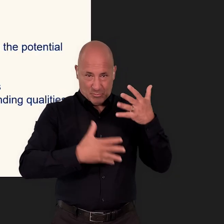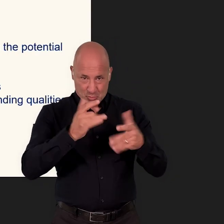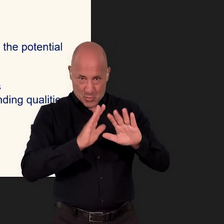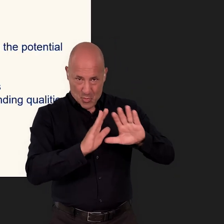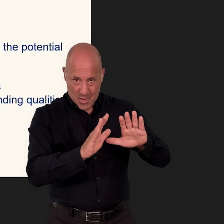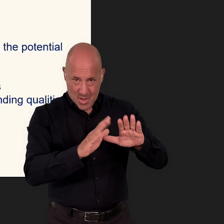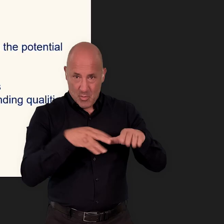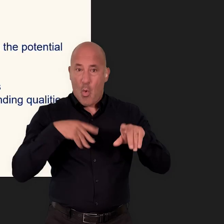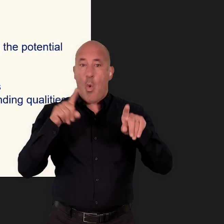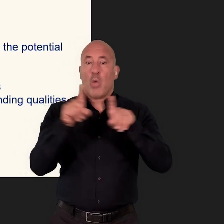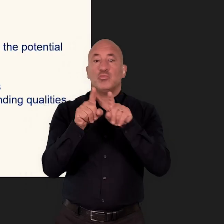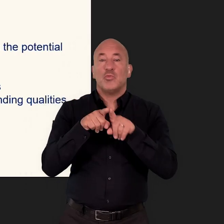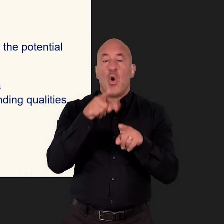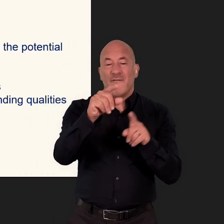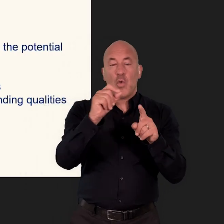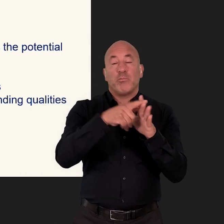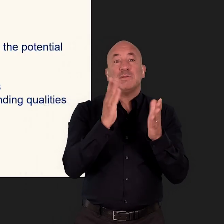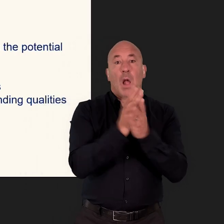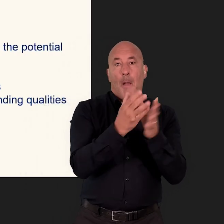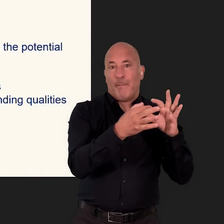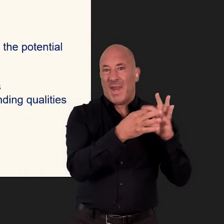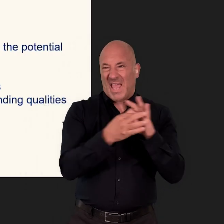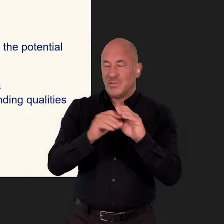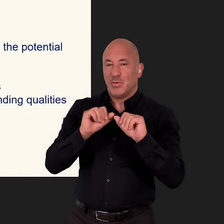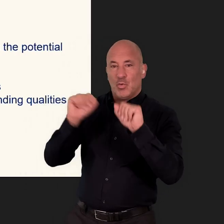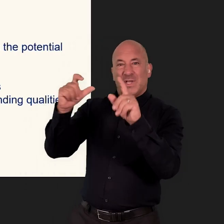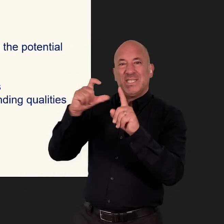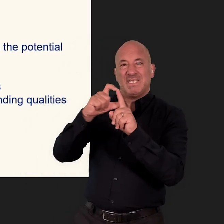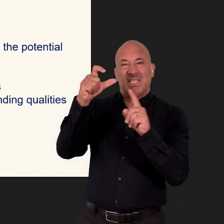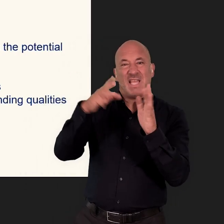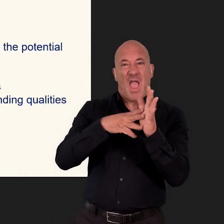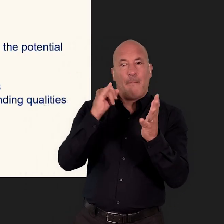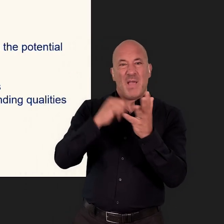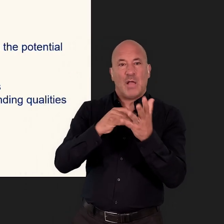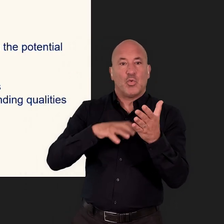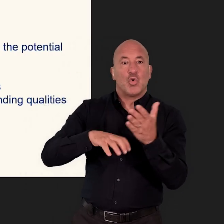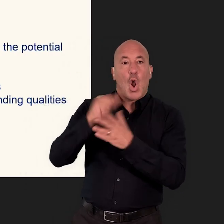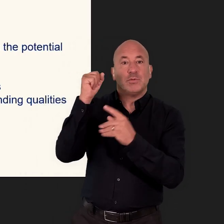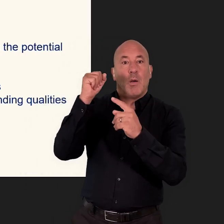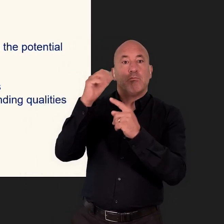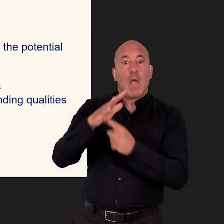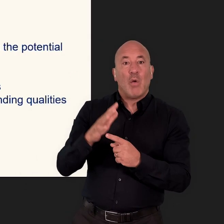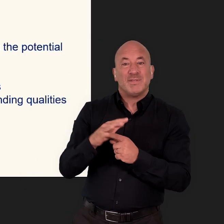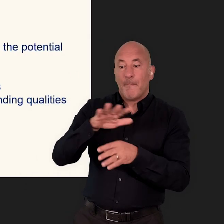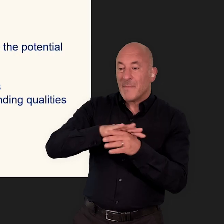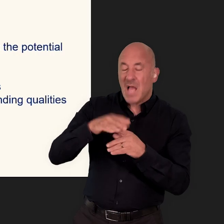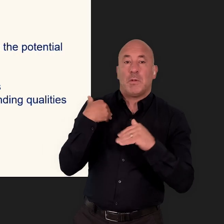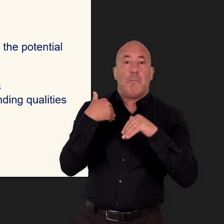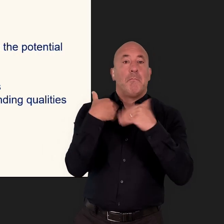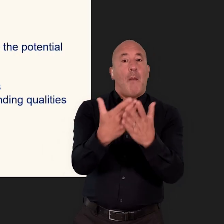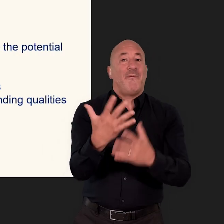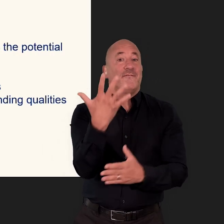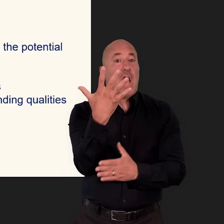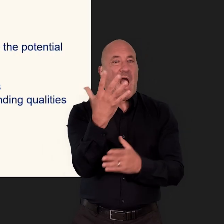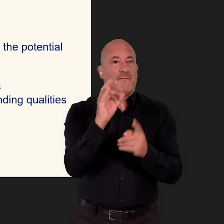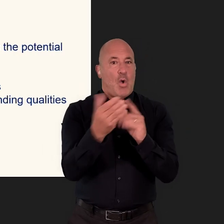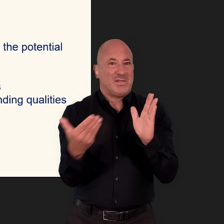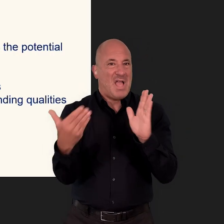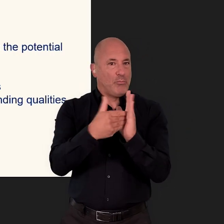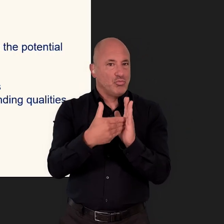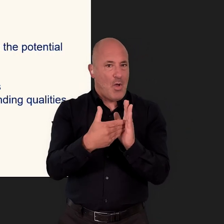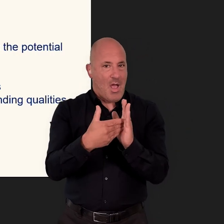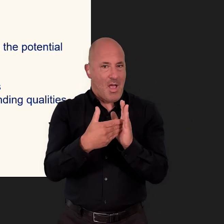In addition to the criteria score, applications will also receive a score of 5 if the project benefits a